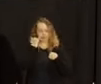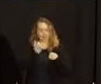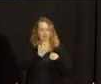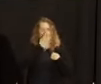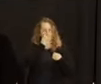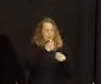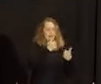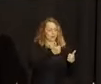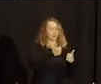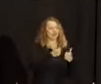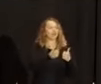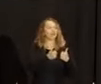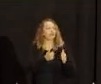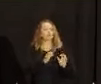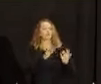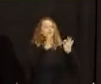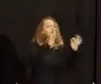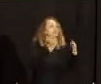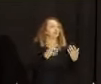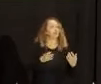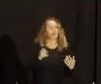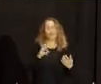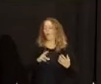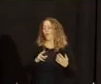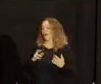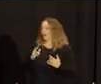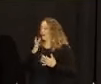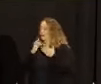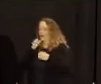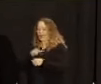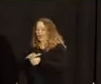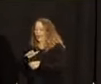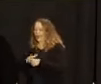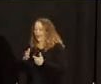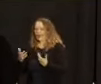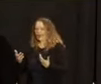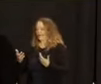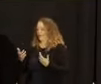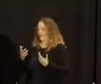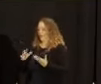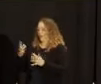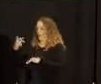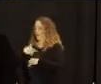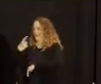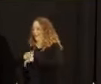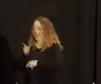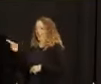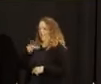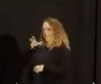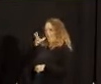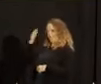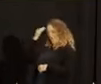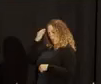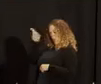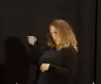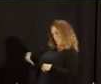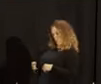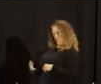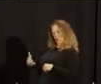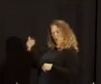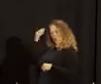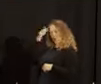to have a flare, and that nothing replaces that maternal instinct. It doesn't matter that I get enough